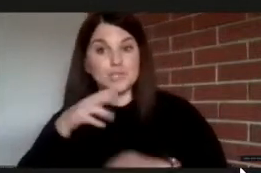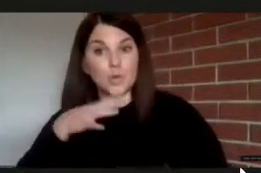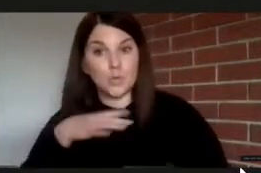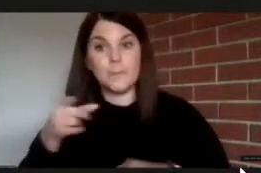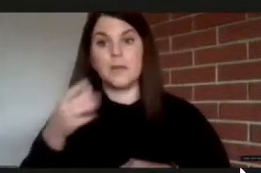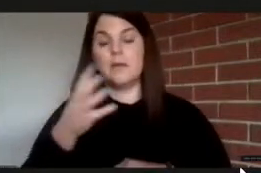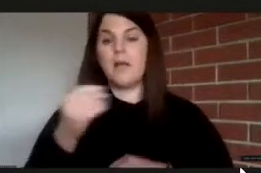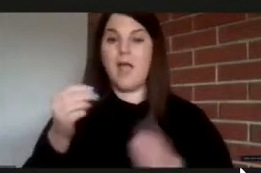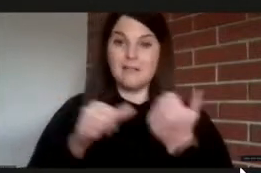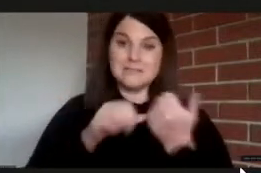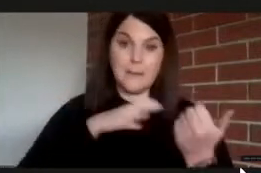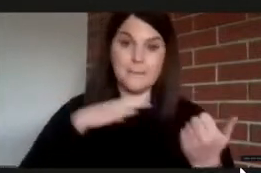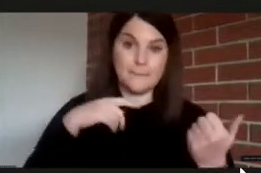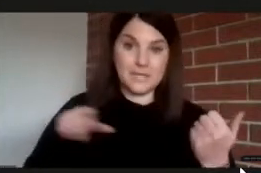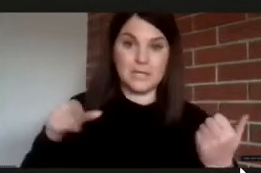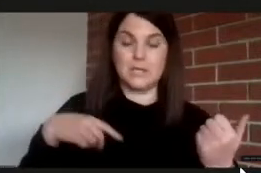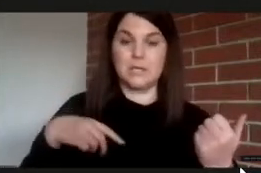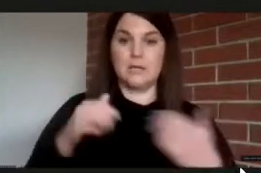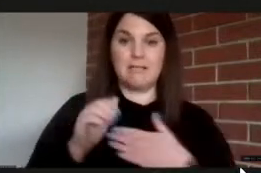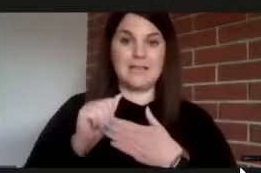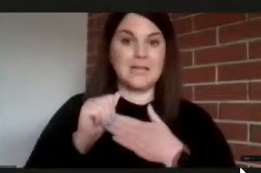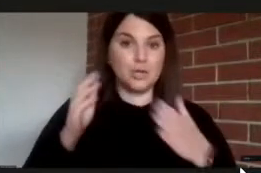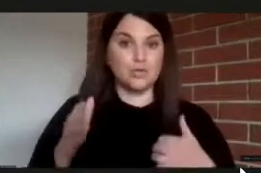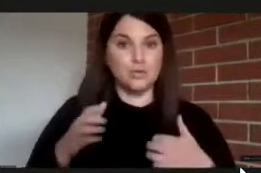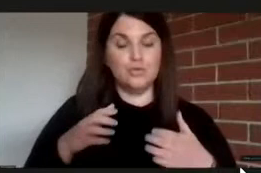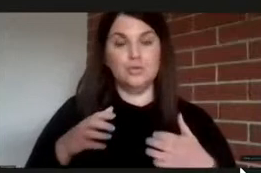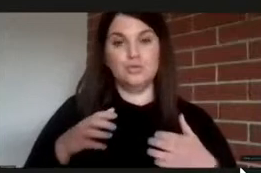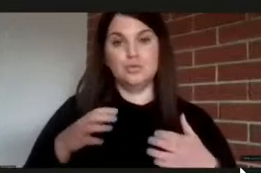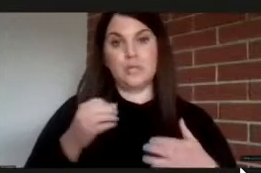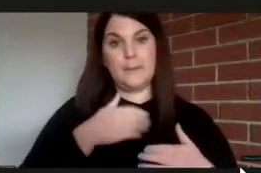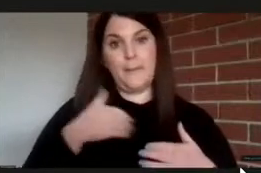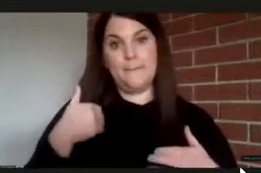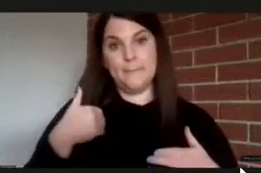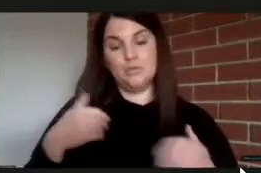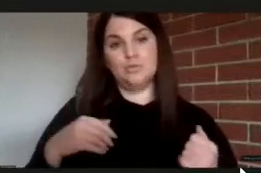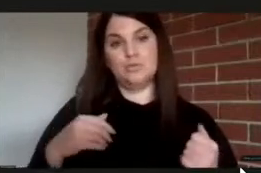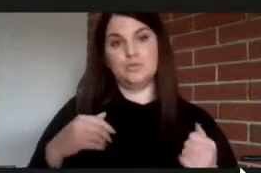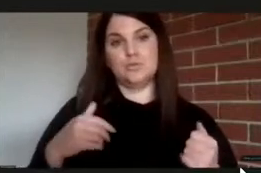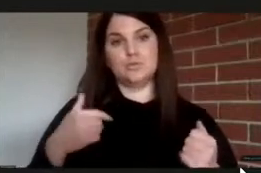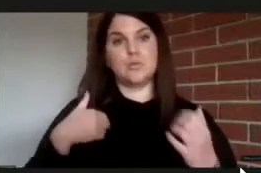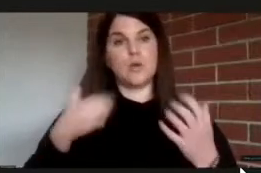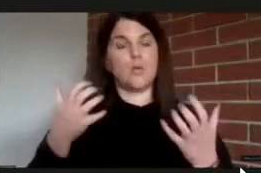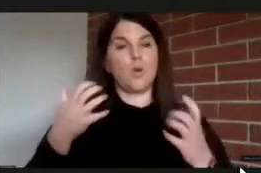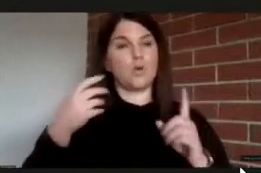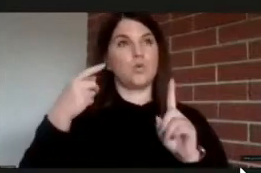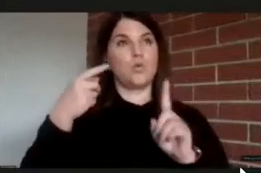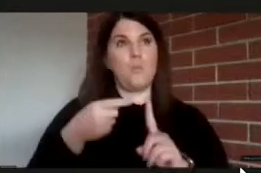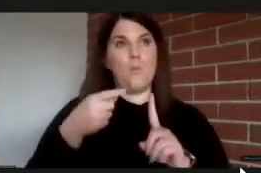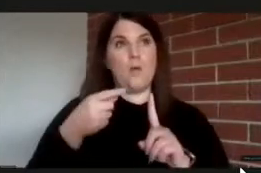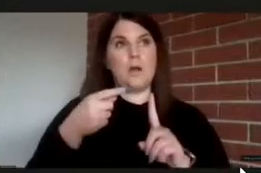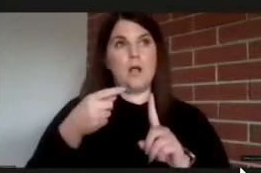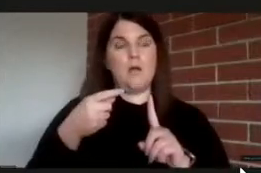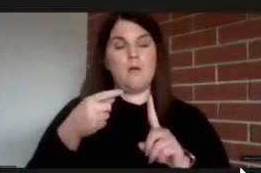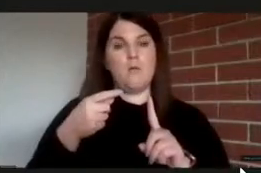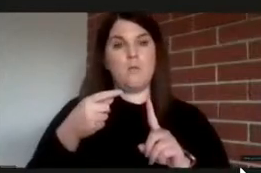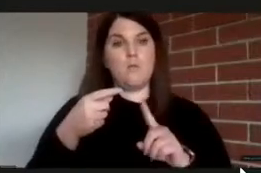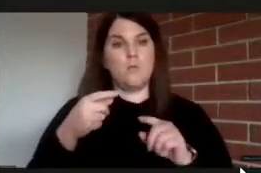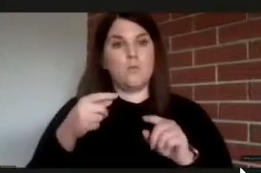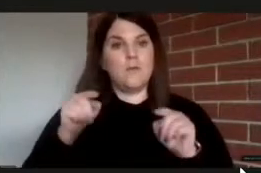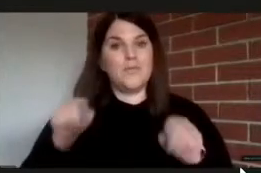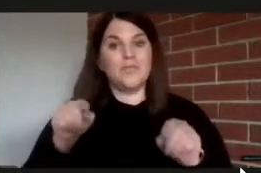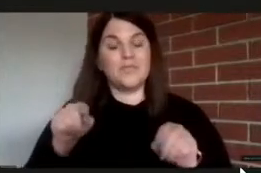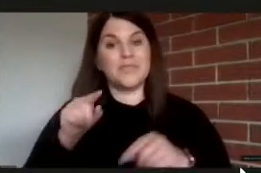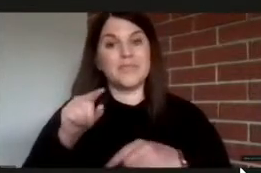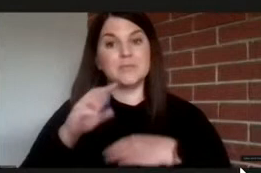to subcommittee leaders and members. I just wanted to point out that this world